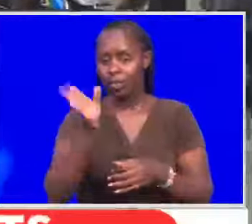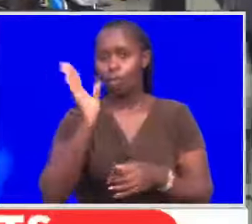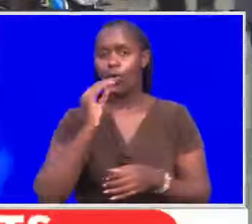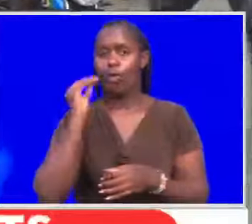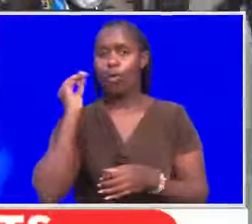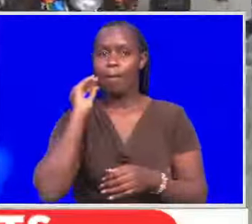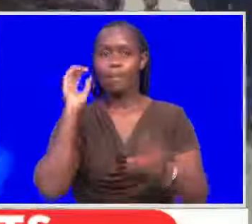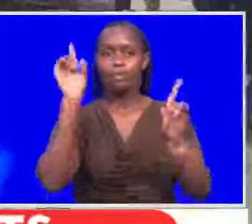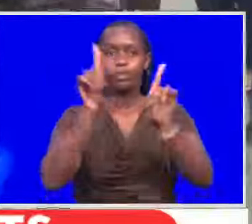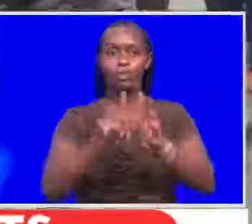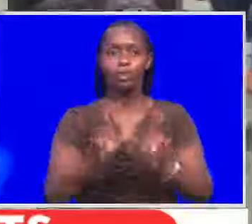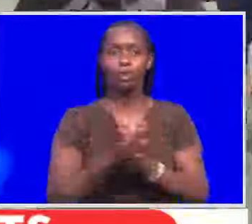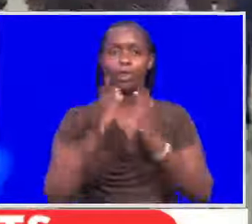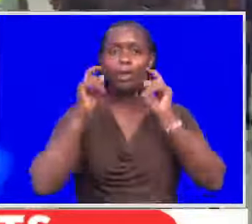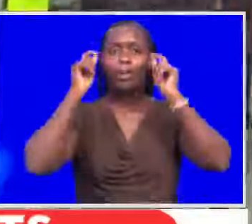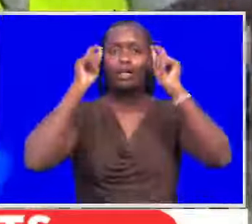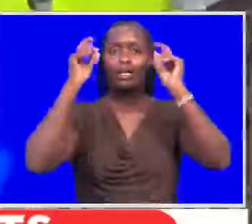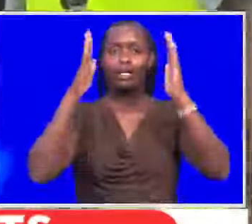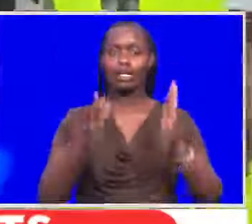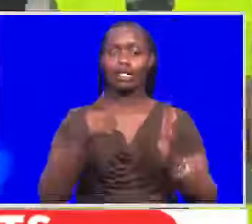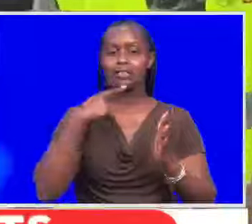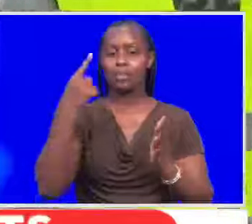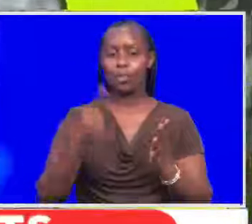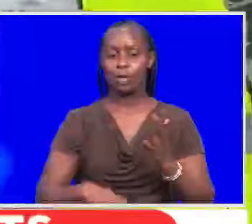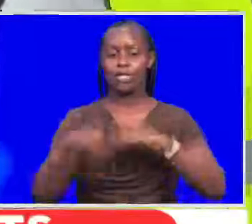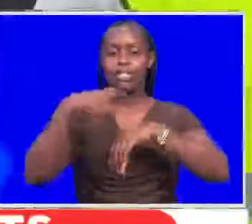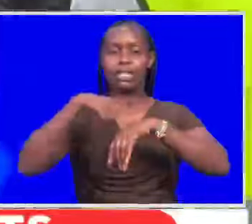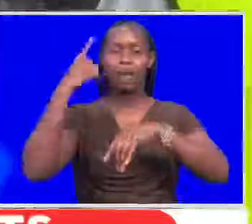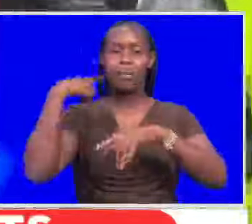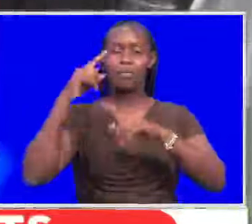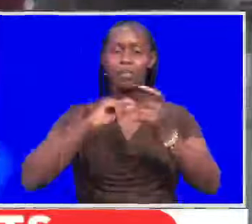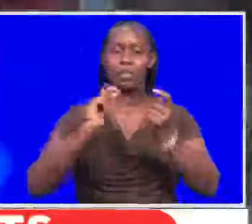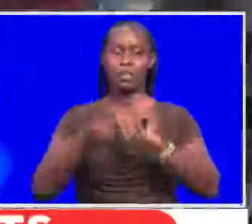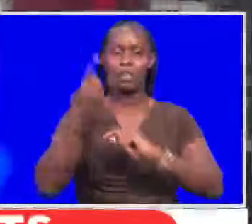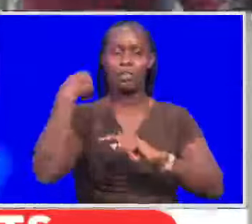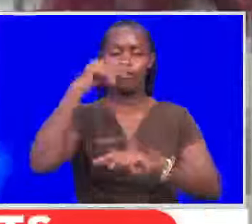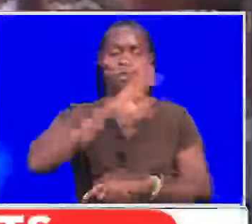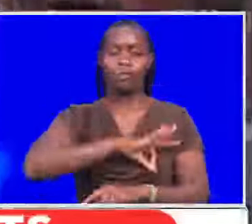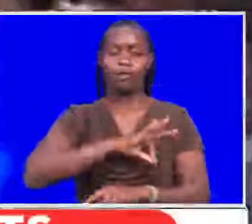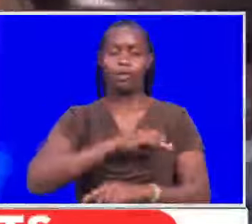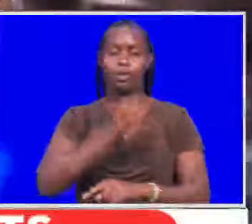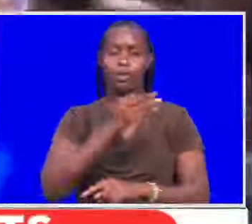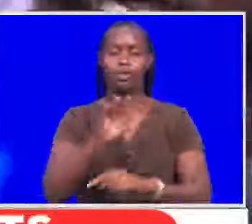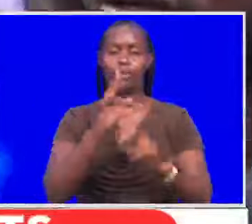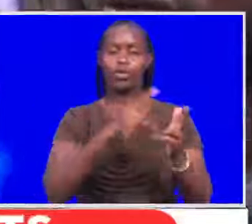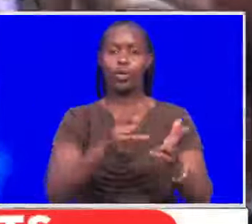County, with protesters claiming that this is the time for change for the benefit of the common man.